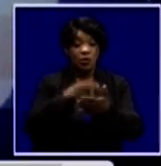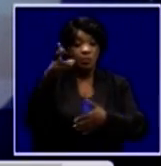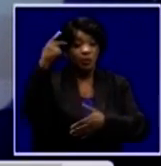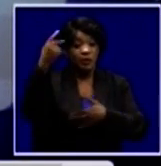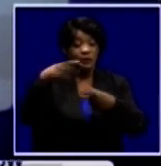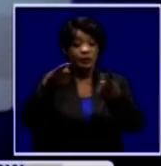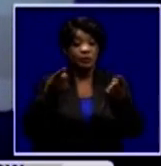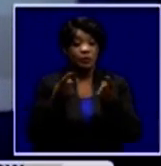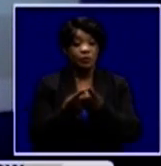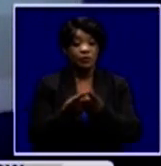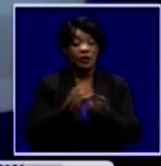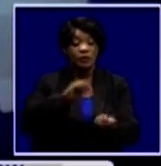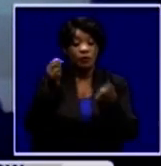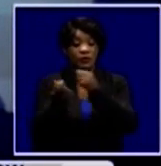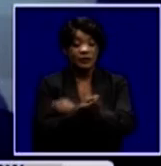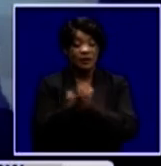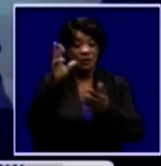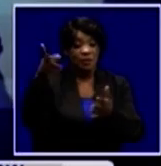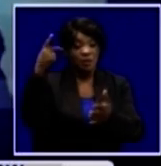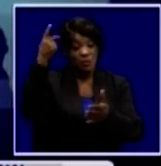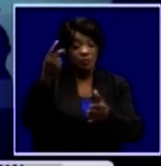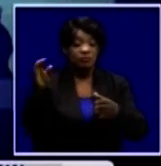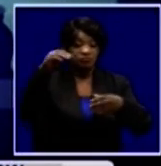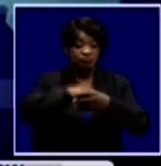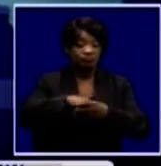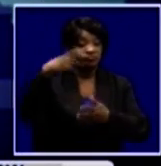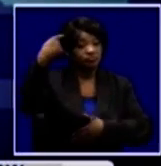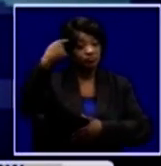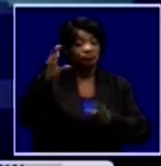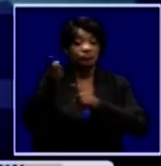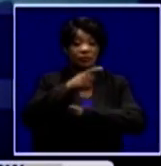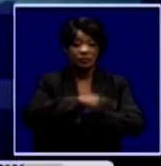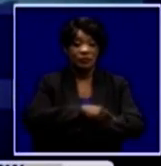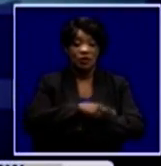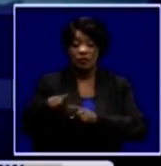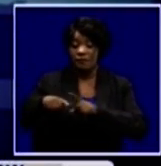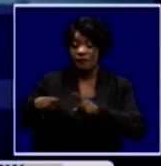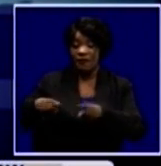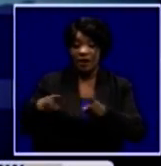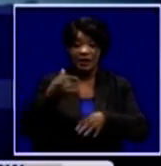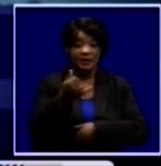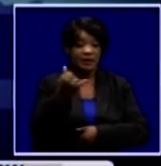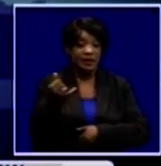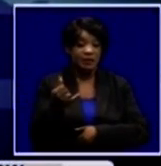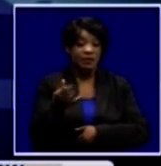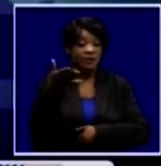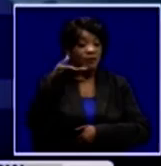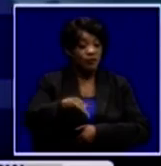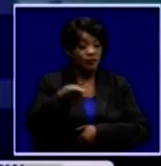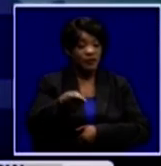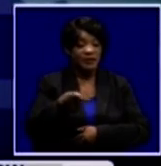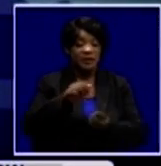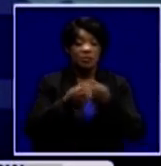party is to transform Zambia's politics by engaging the government of the day on various issues that affect the country.